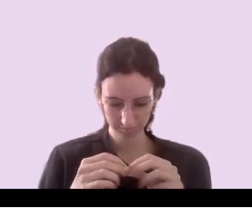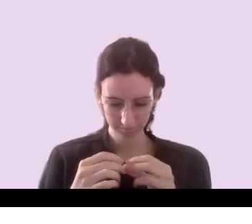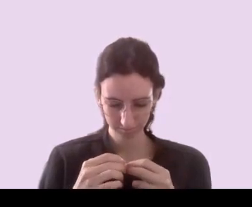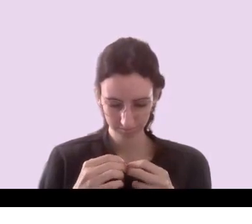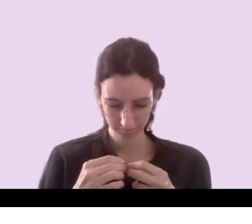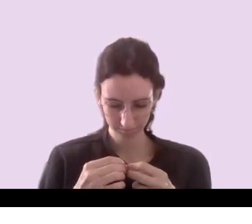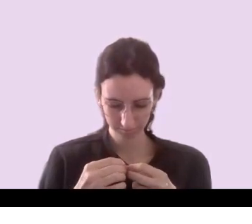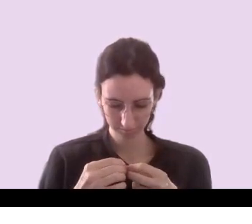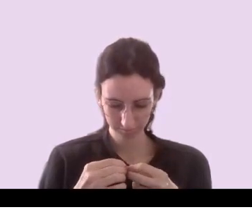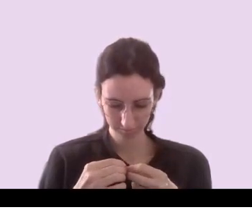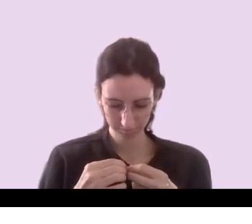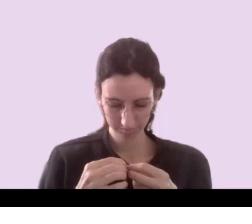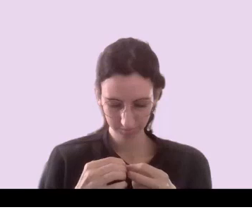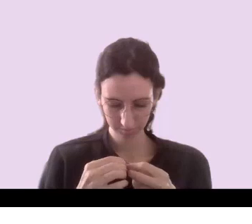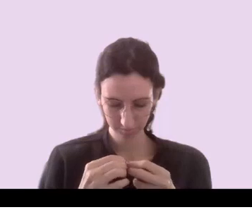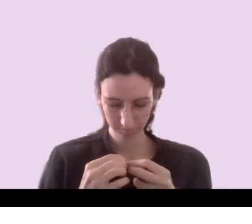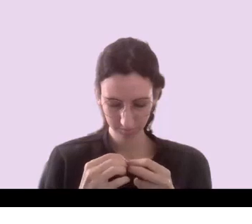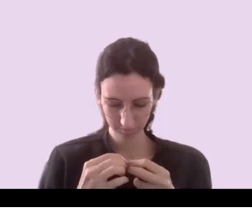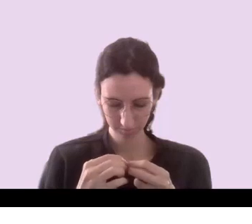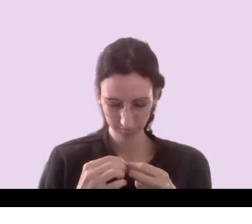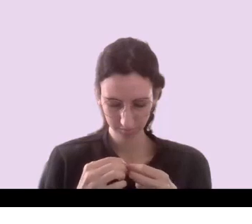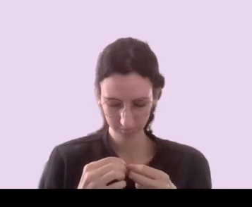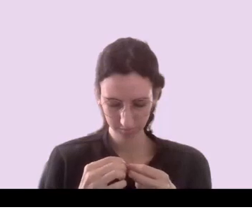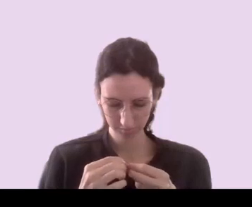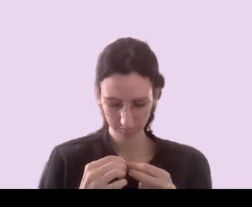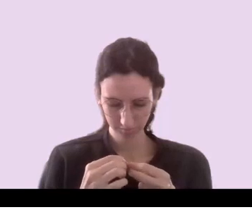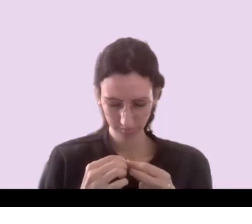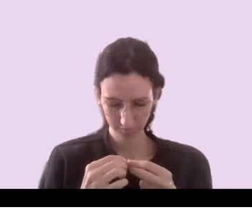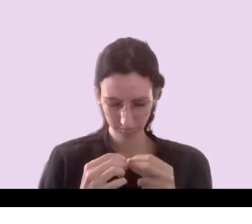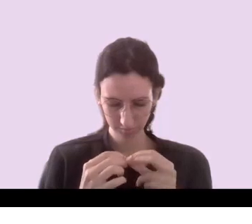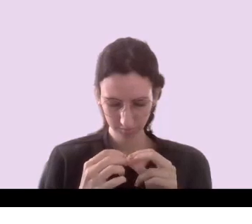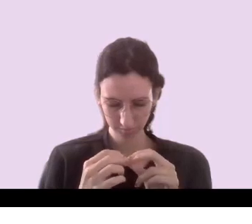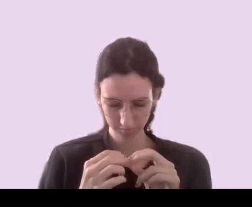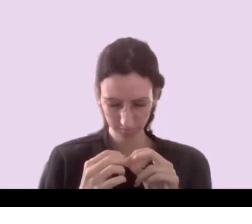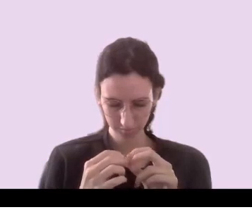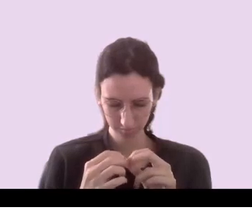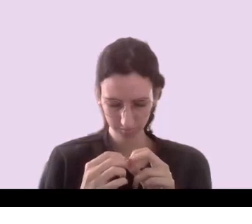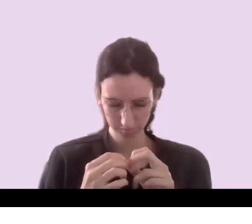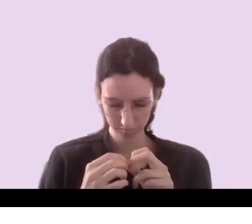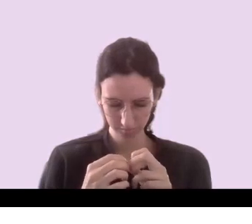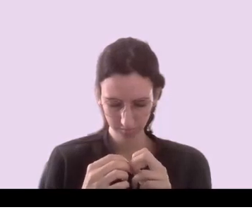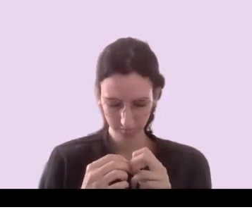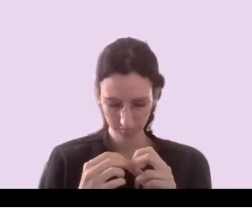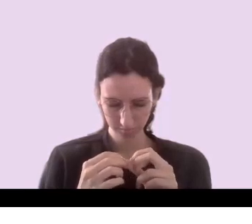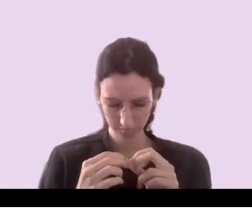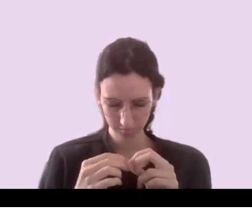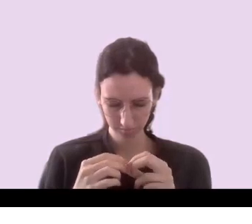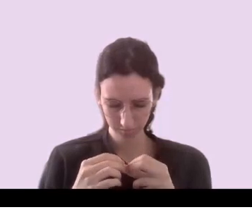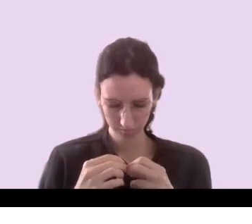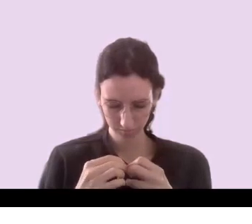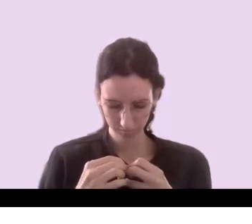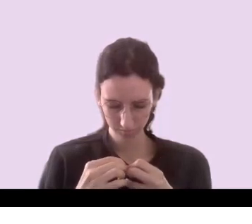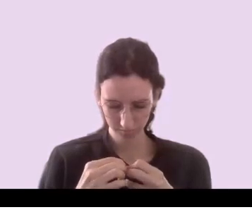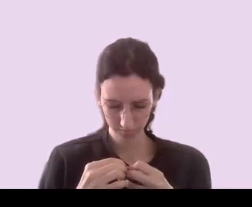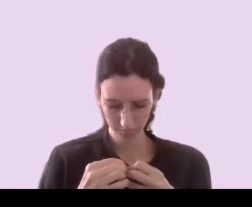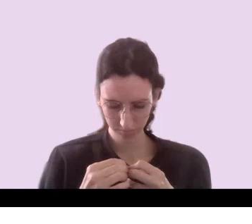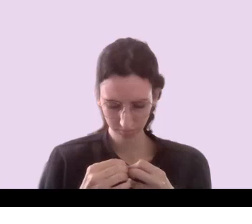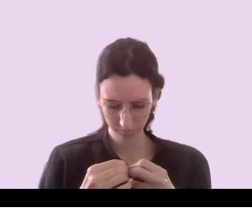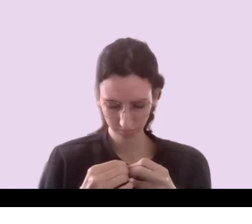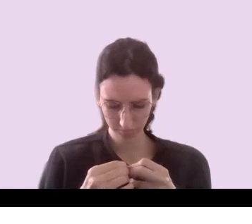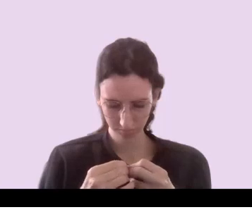I think I already answered this, and my answer is both passion